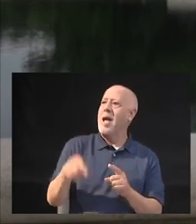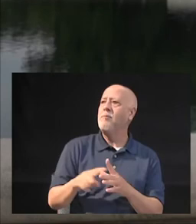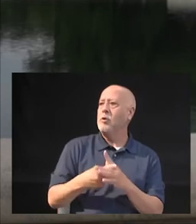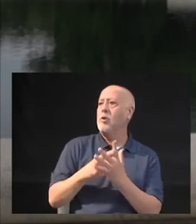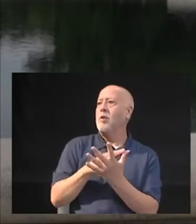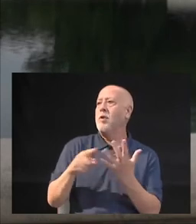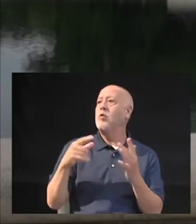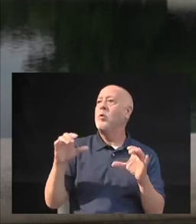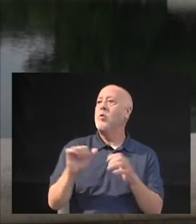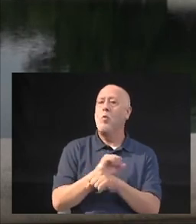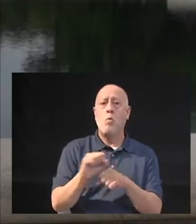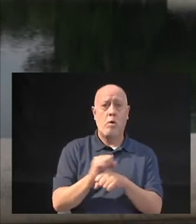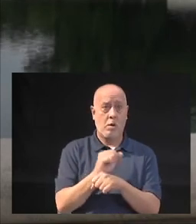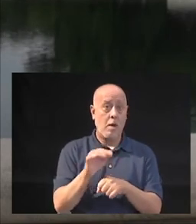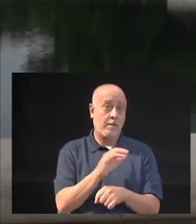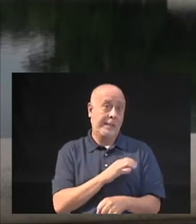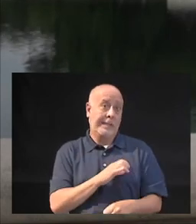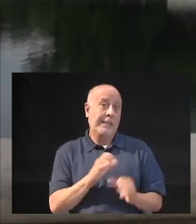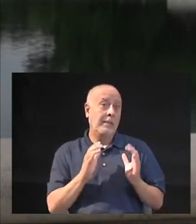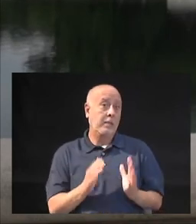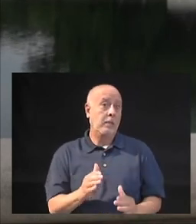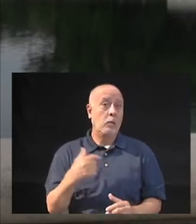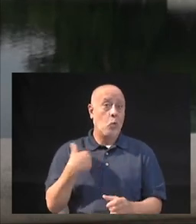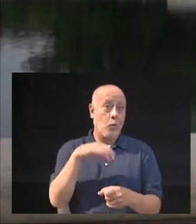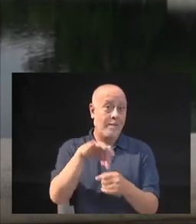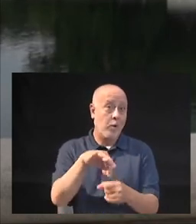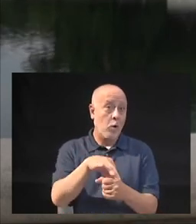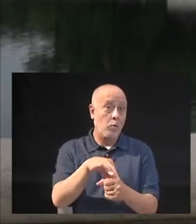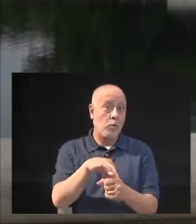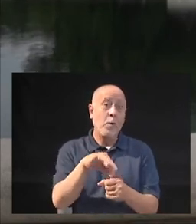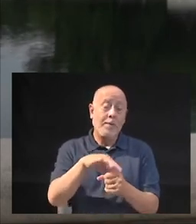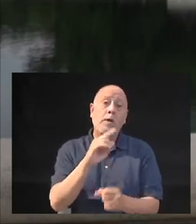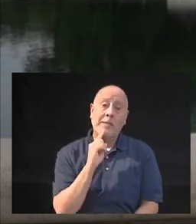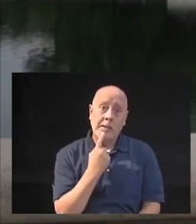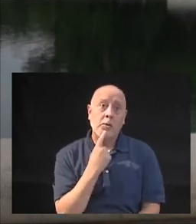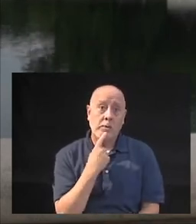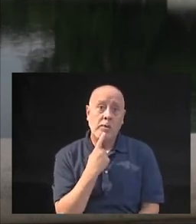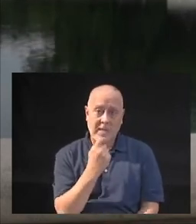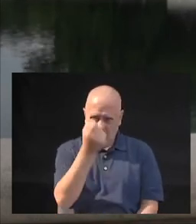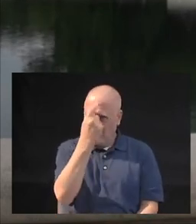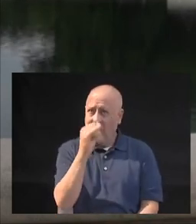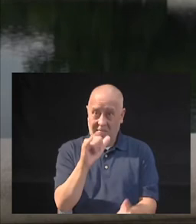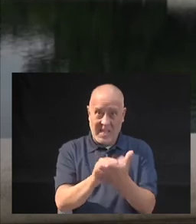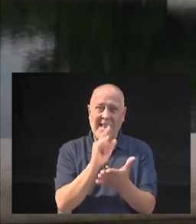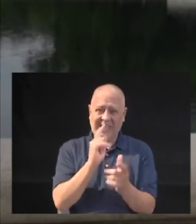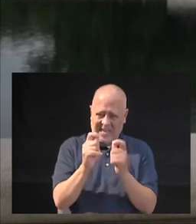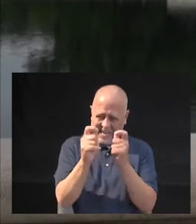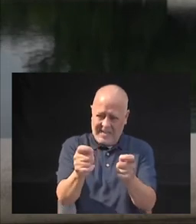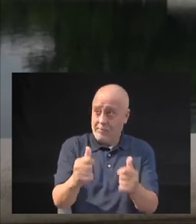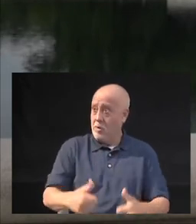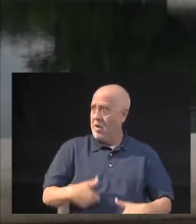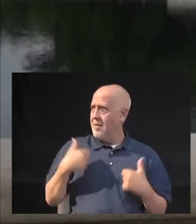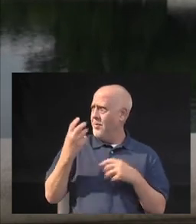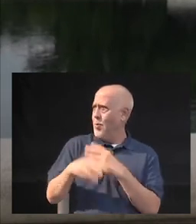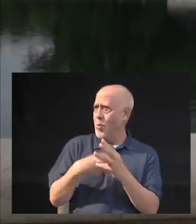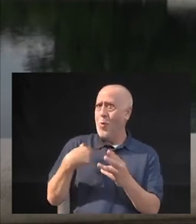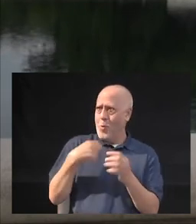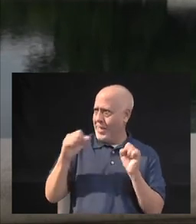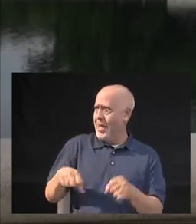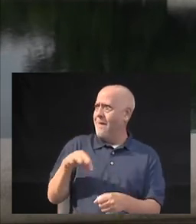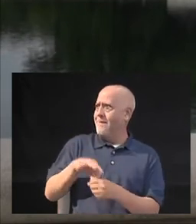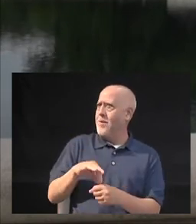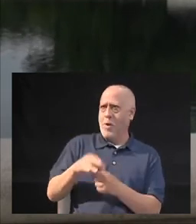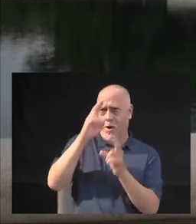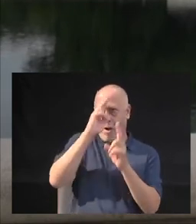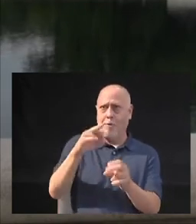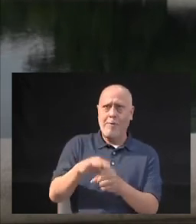And so we do the work of citizens. We vote, and we take the vote seriously and understand what a gift it is to live in a society where you actually get to vote. And